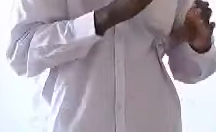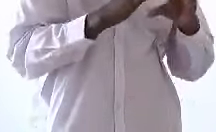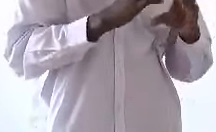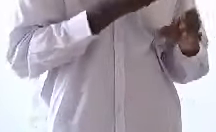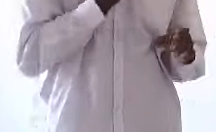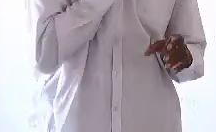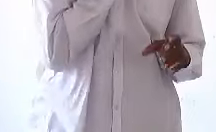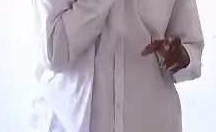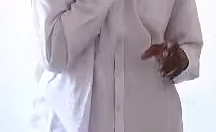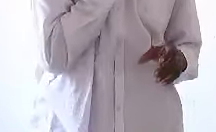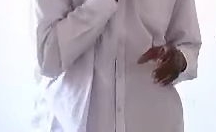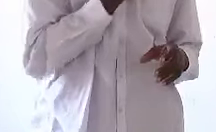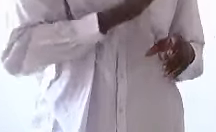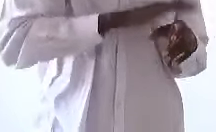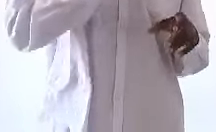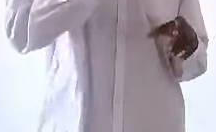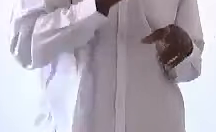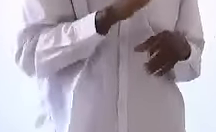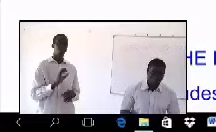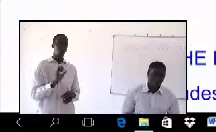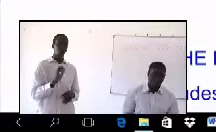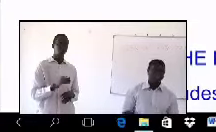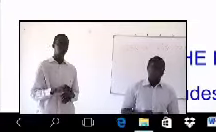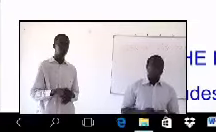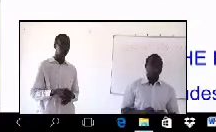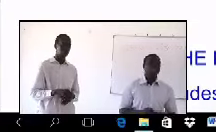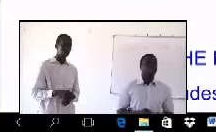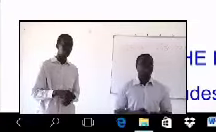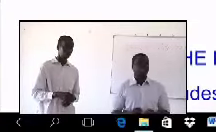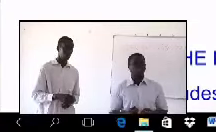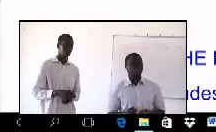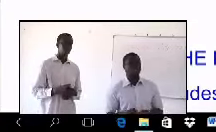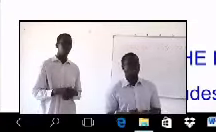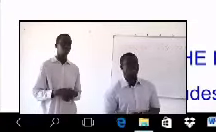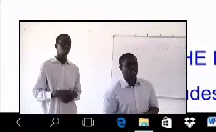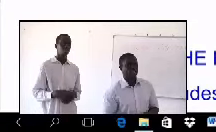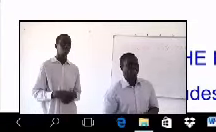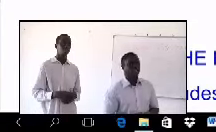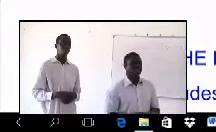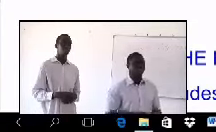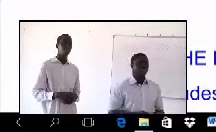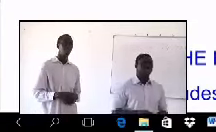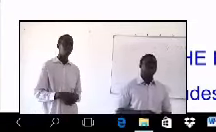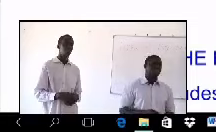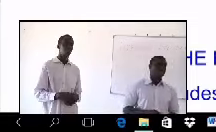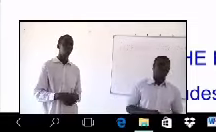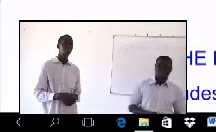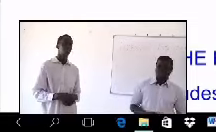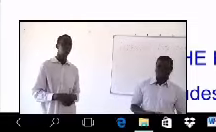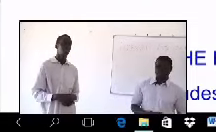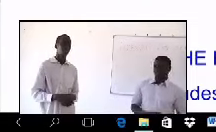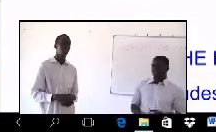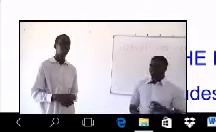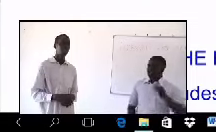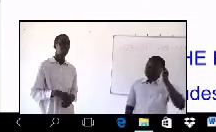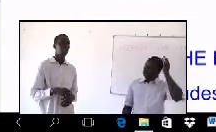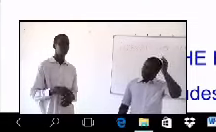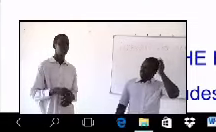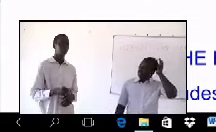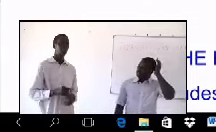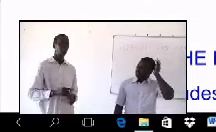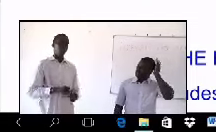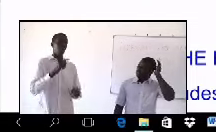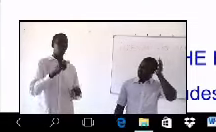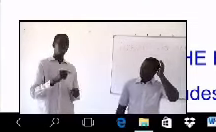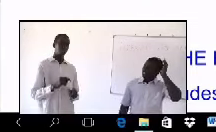The spinal cord coordinates simple reflex action. For example, knee jerk. Okay? Knee jerk and the automatic